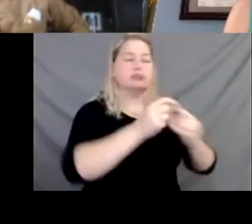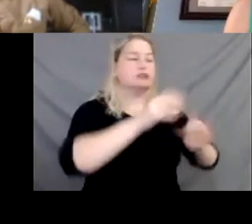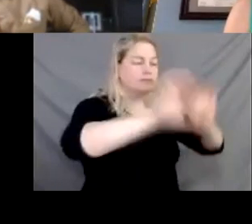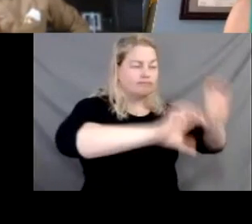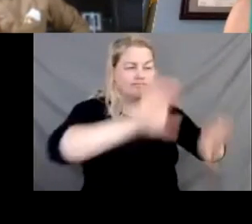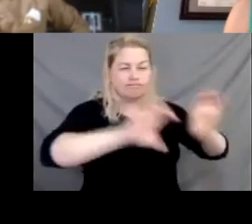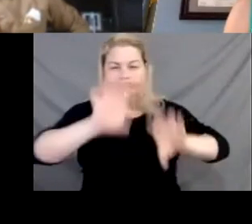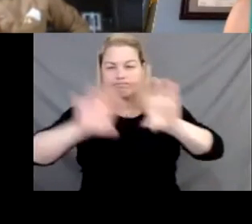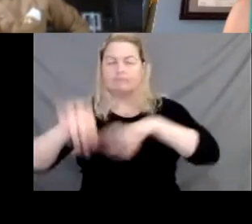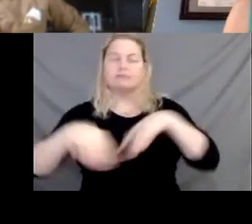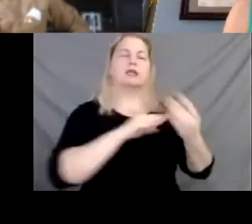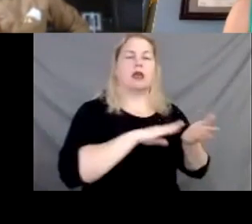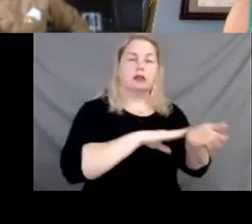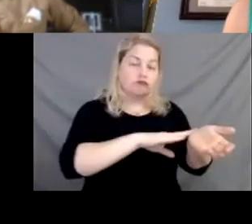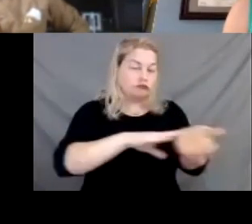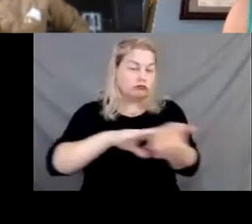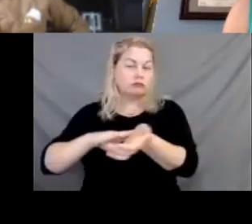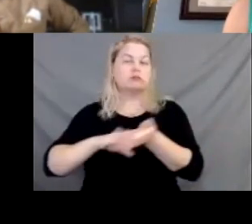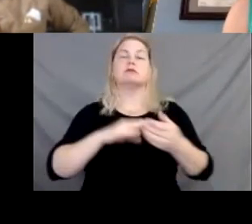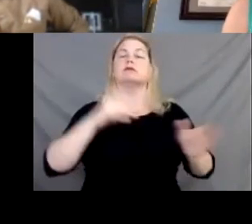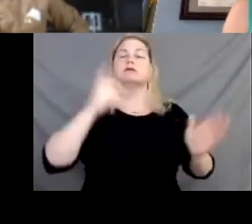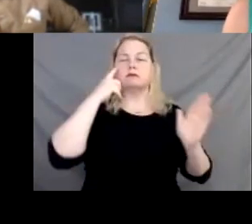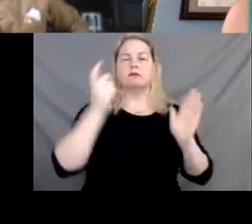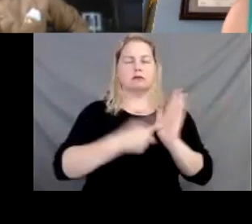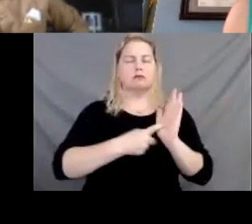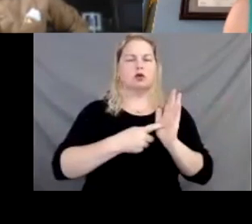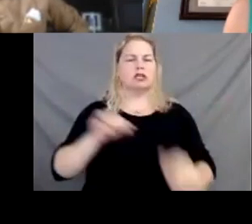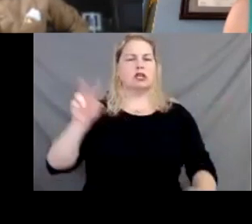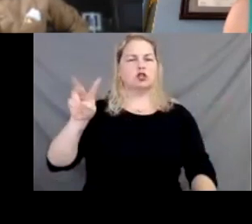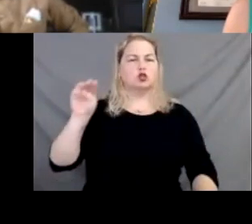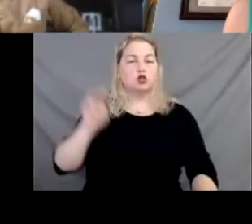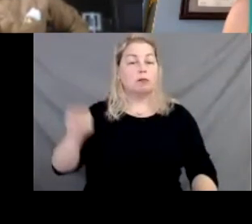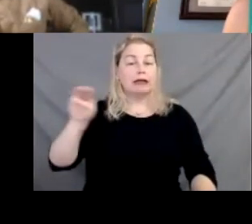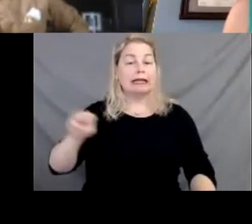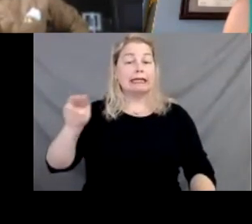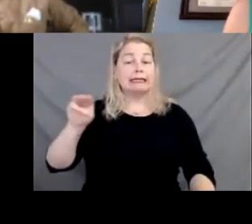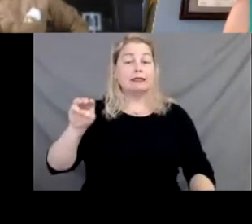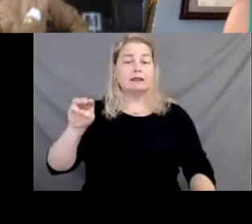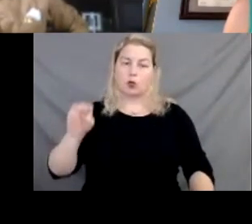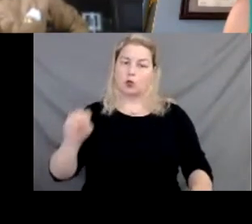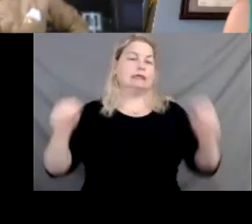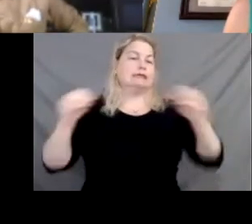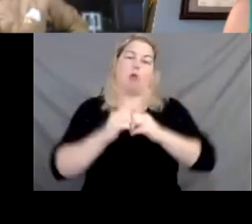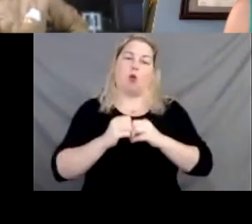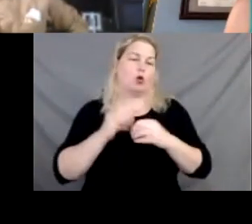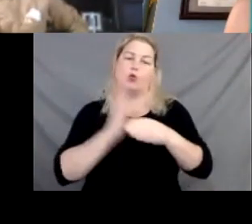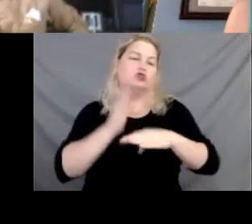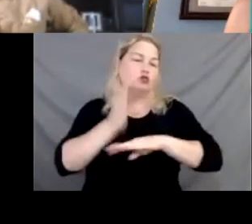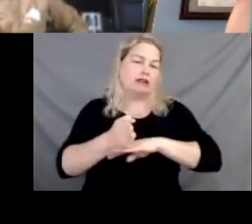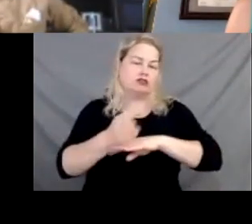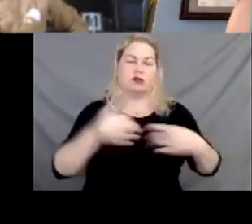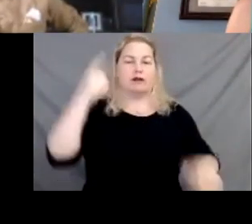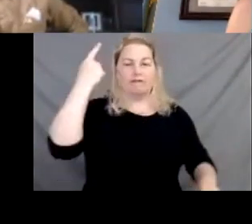that we thought that 2 million was actually more than was going to be needed for an intentional